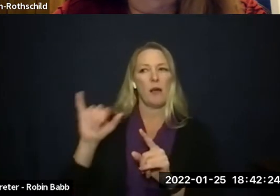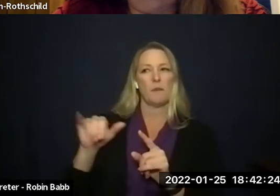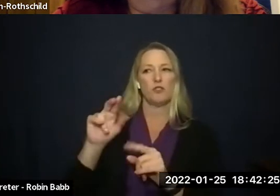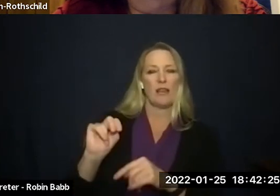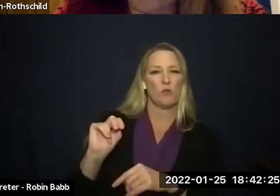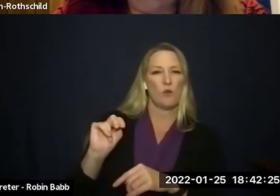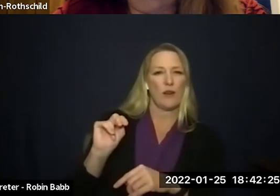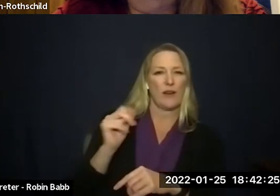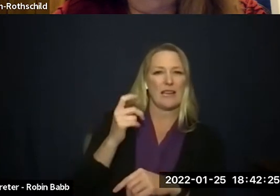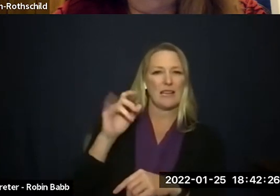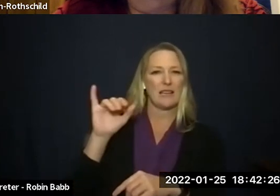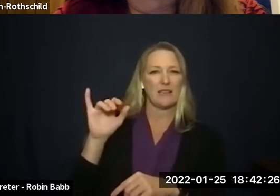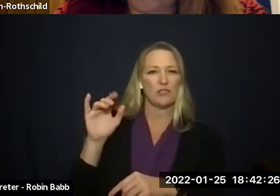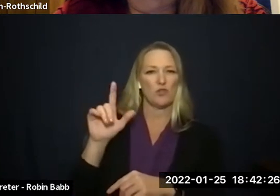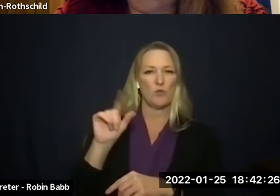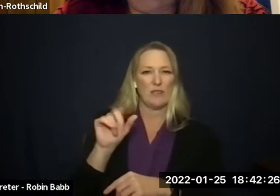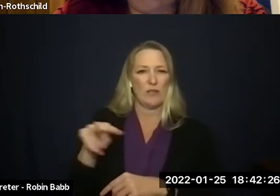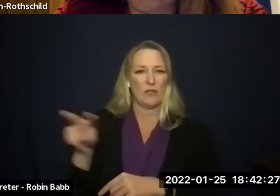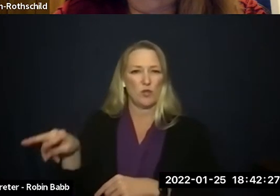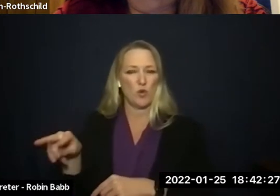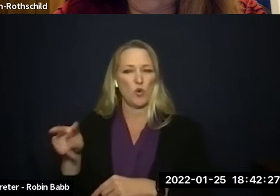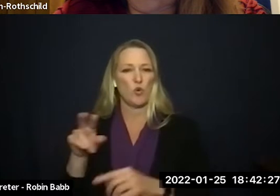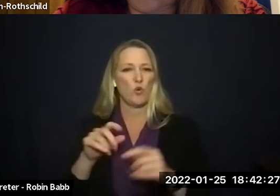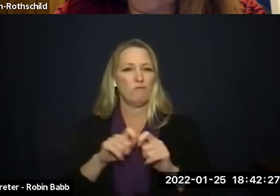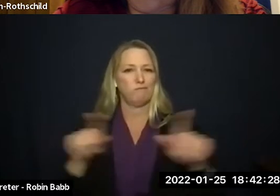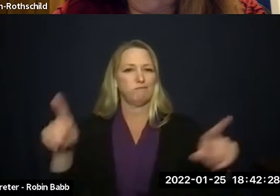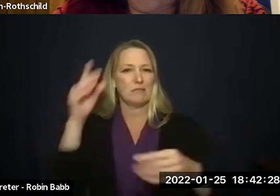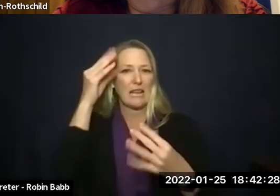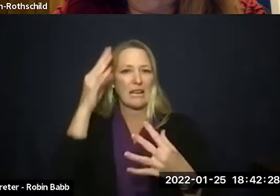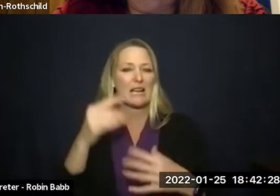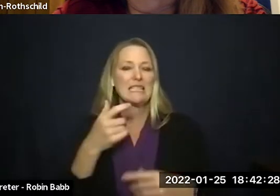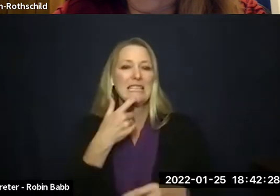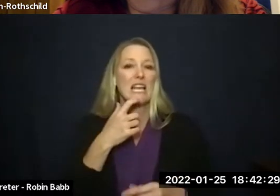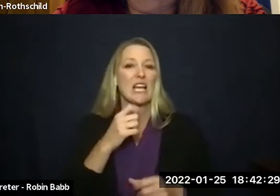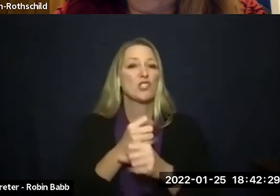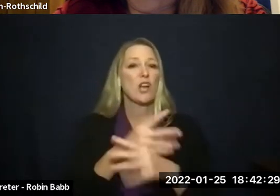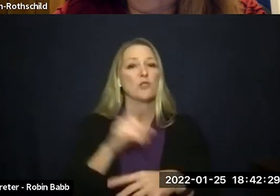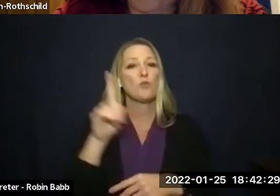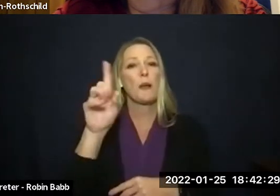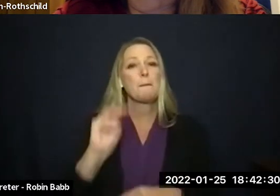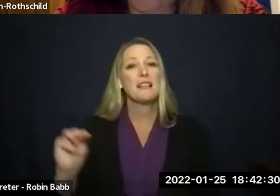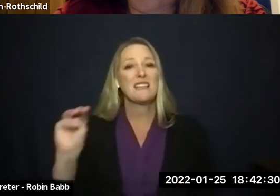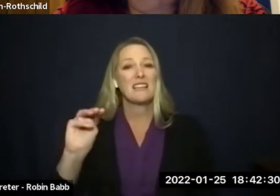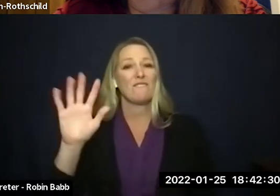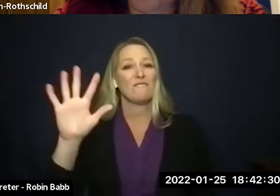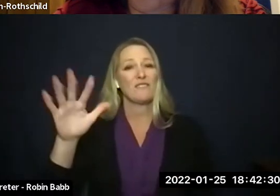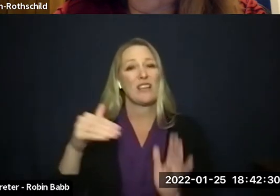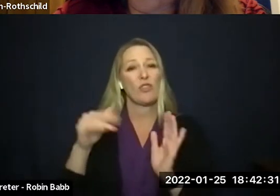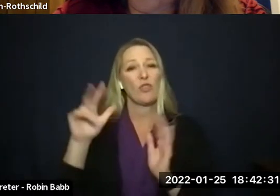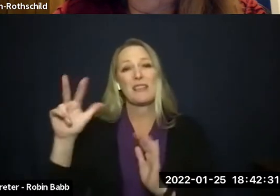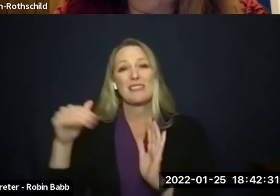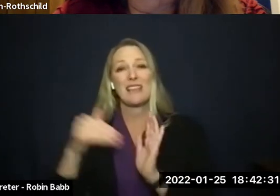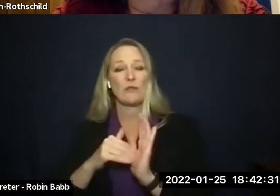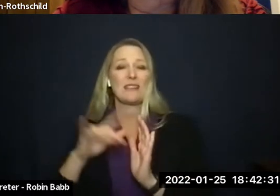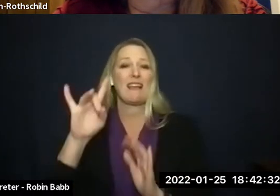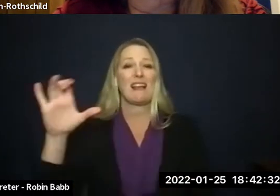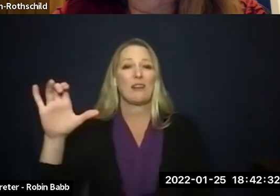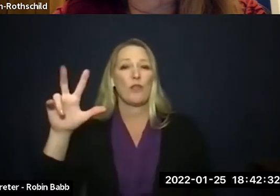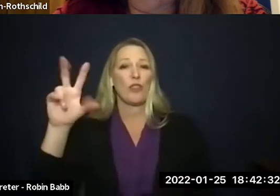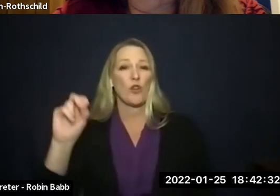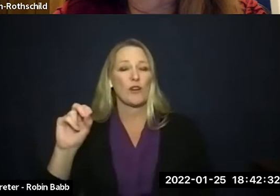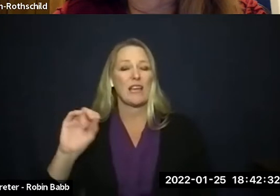data the coven 19 vaccines have caused 1 million 53 830 adverse